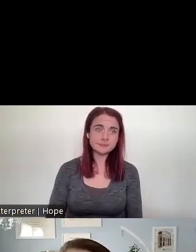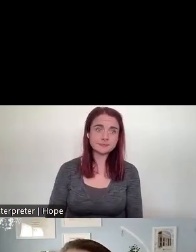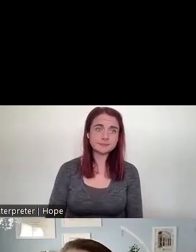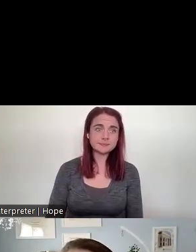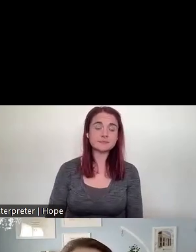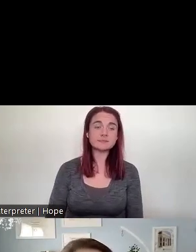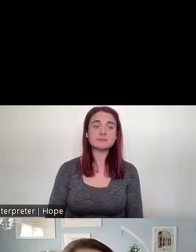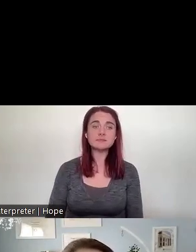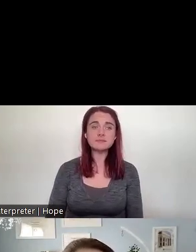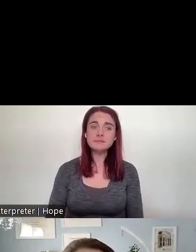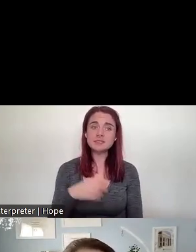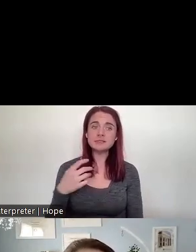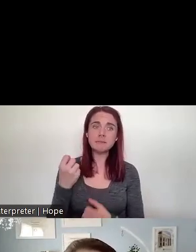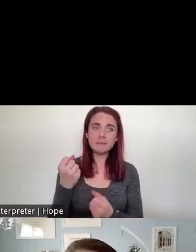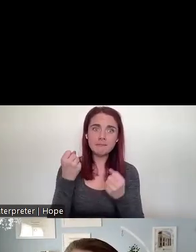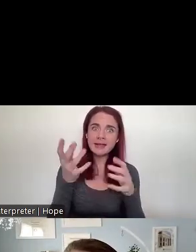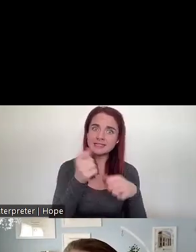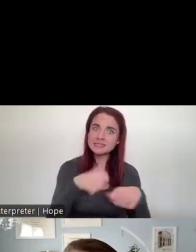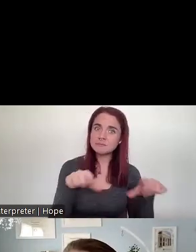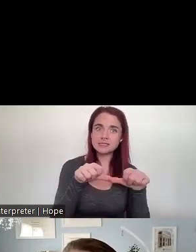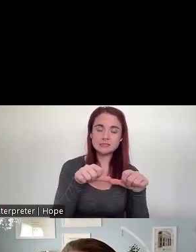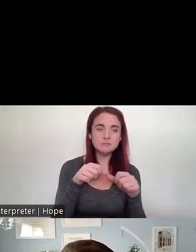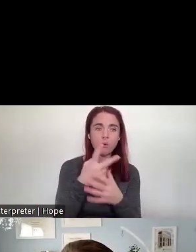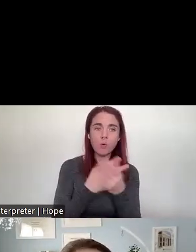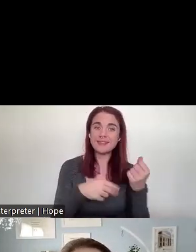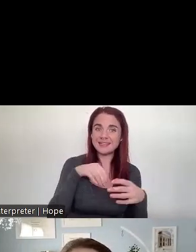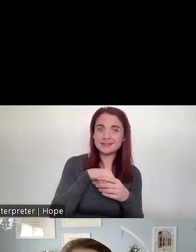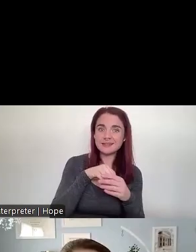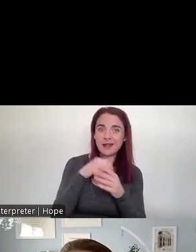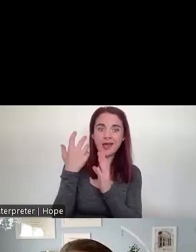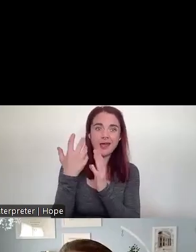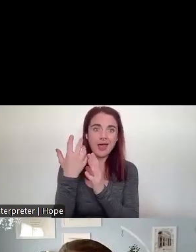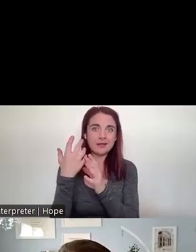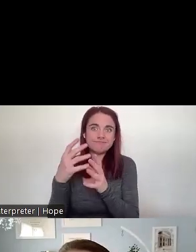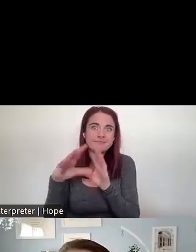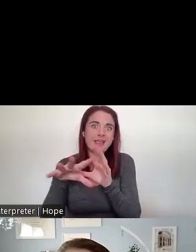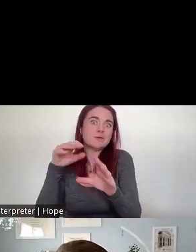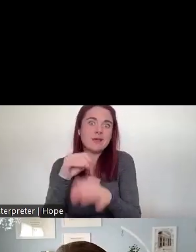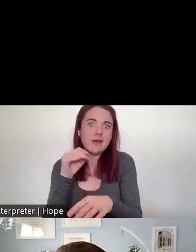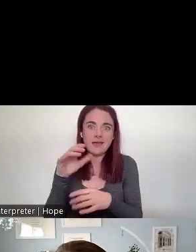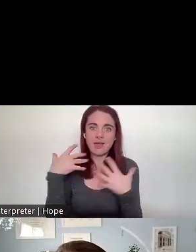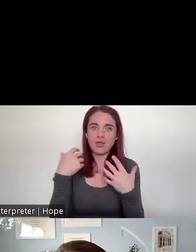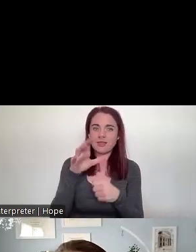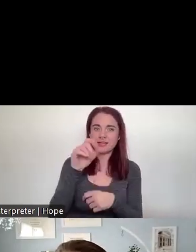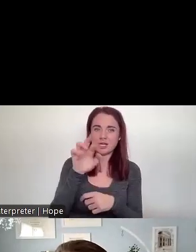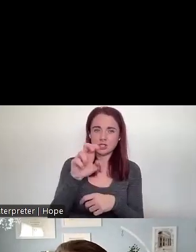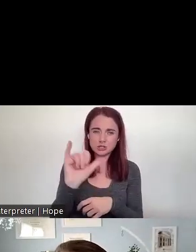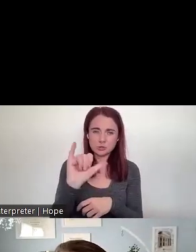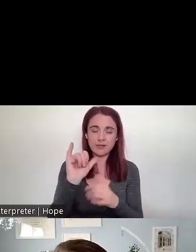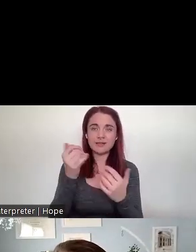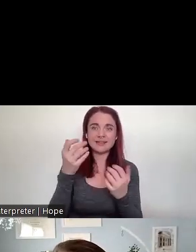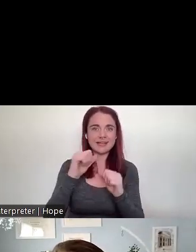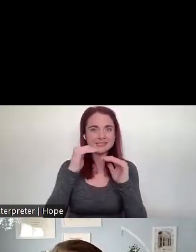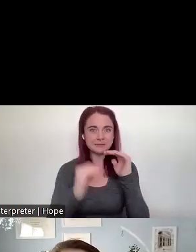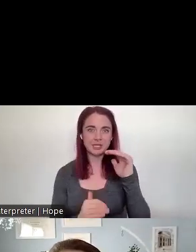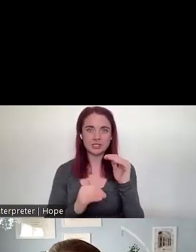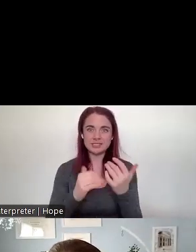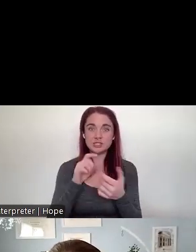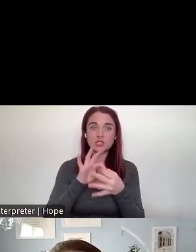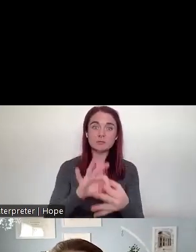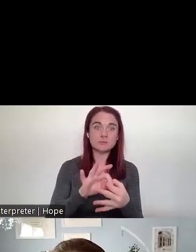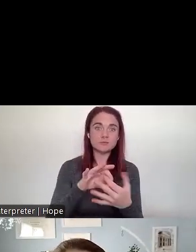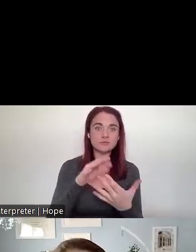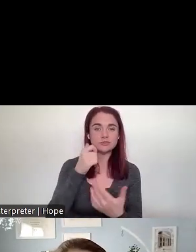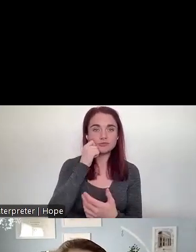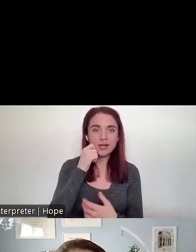In too many spaces, both in and outside of healthcare, there continue to be disparities. So in terms of race and